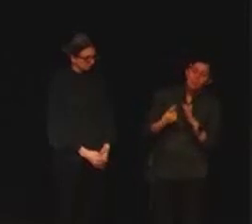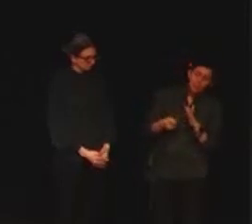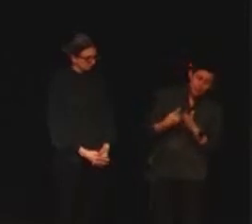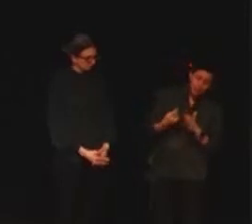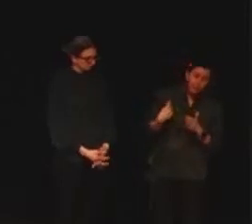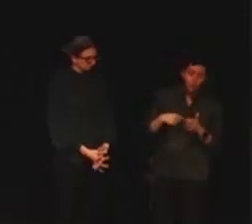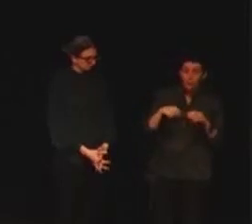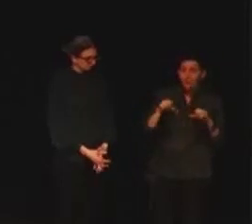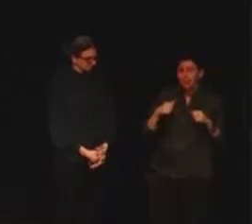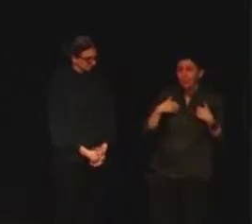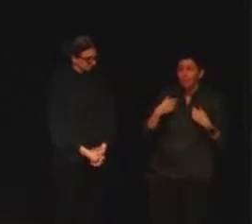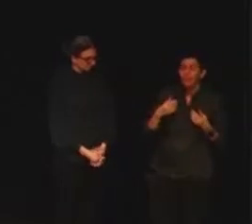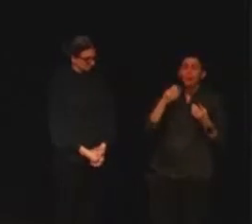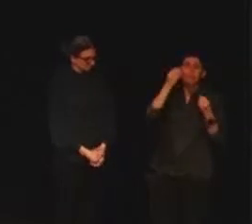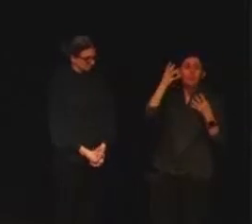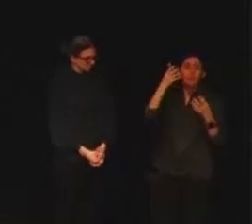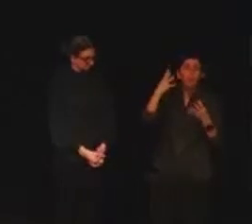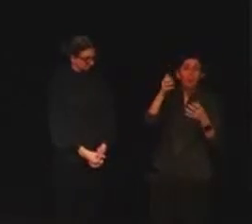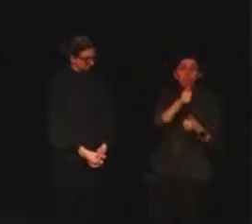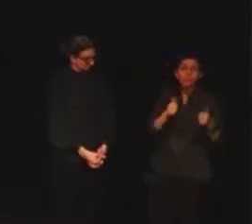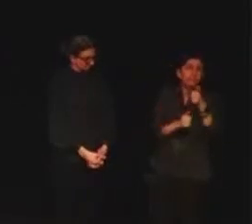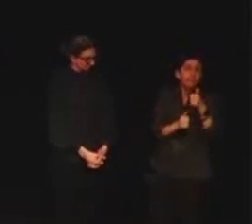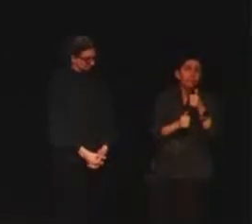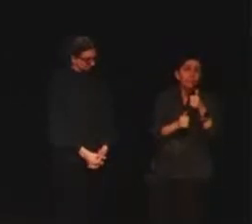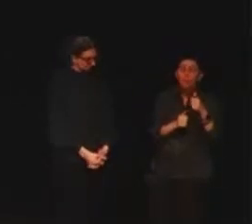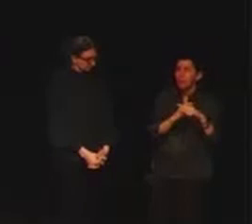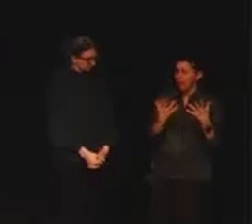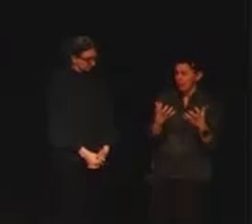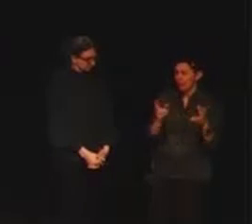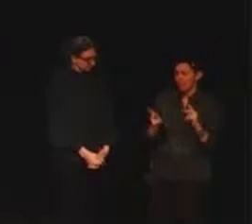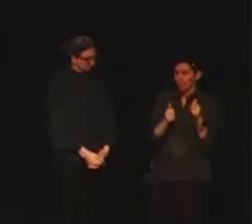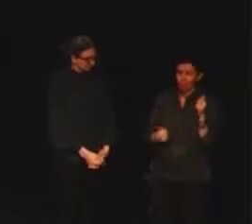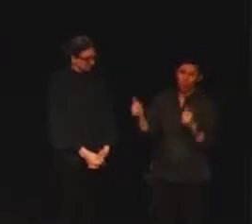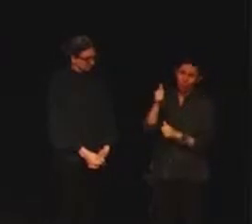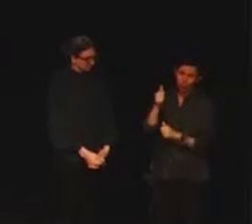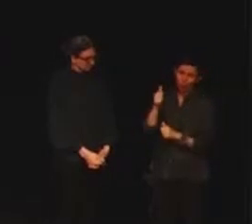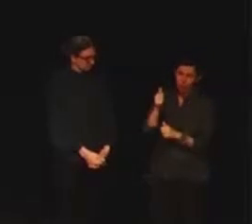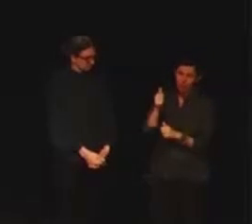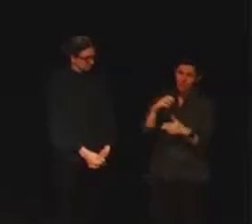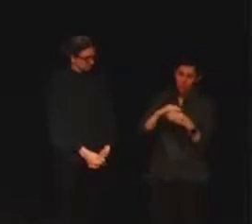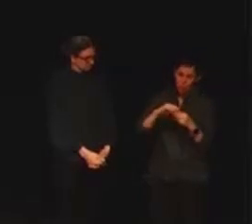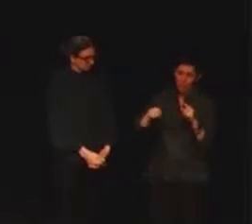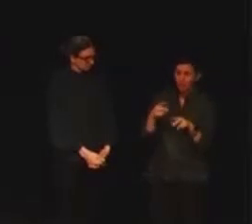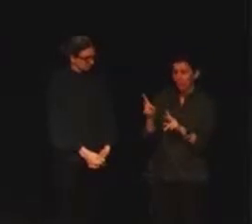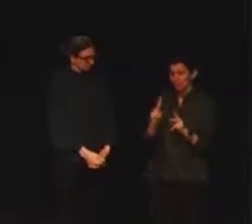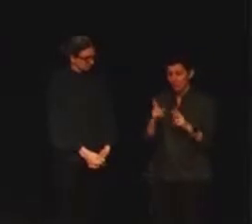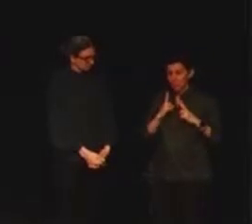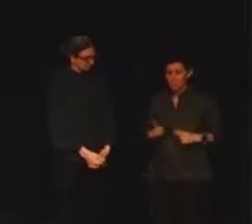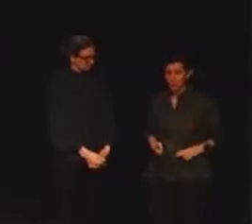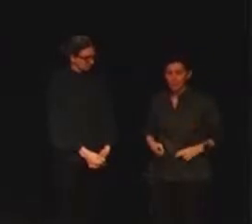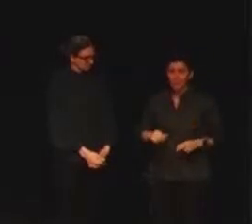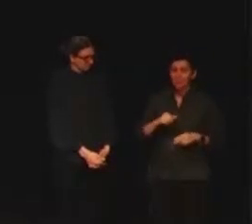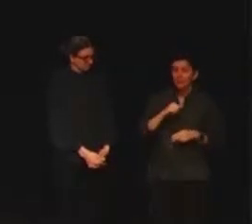and all the different waivers that are available. And I just wanted to cut through all that and be like, hey, this is about people. This is about humans,